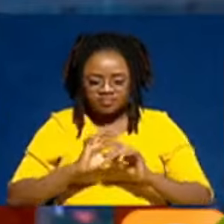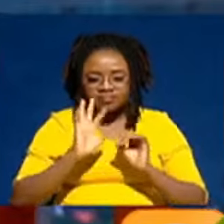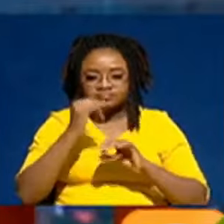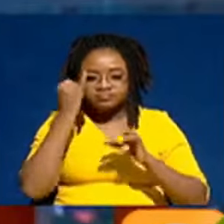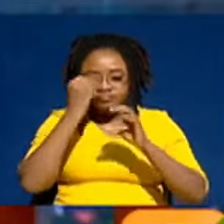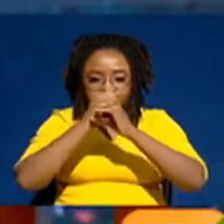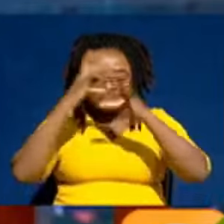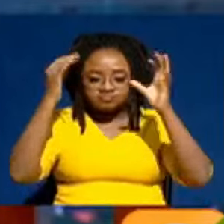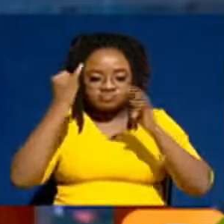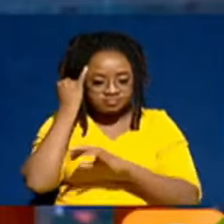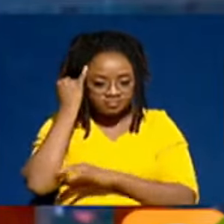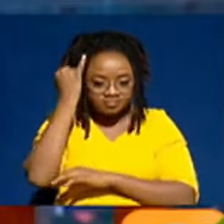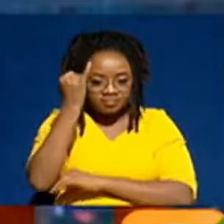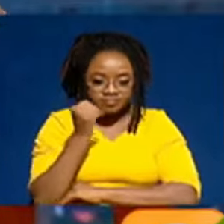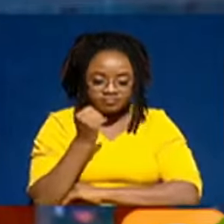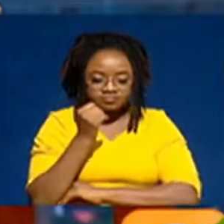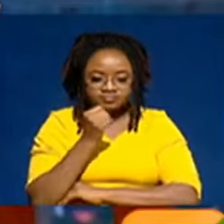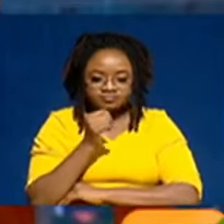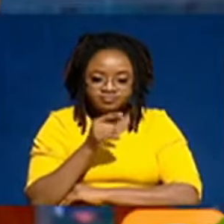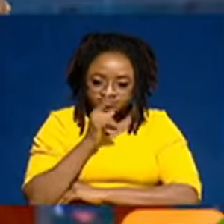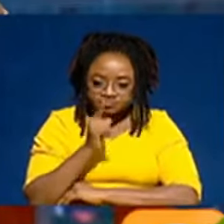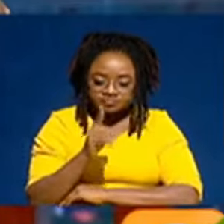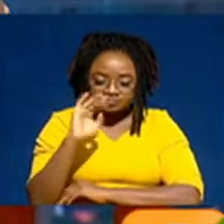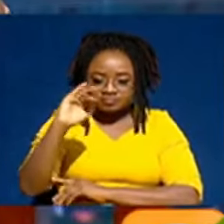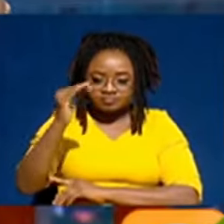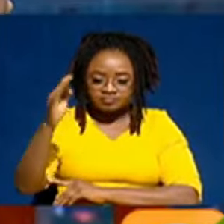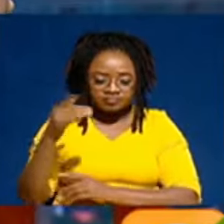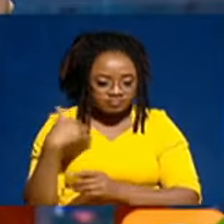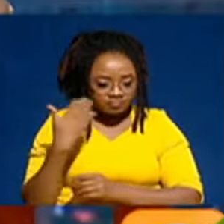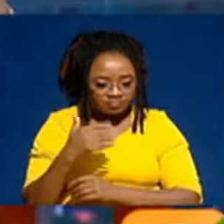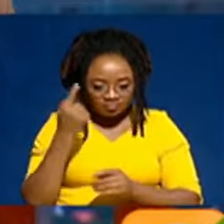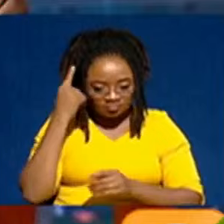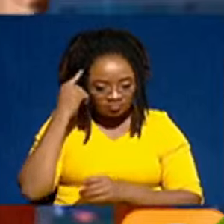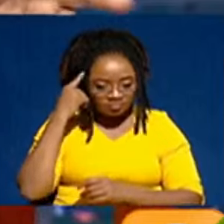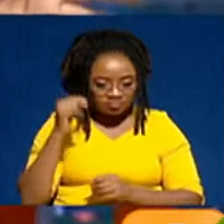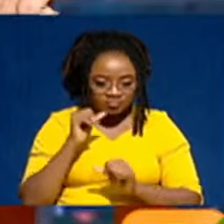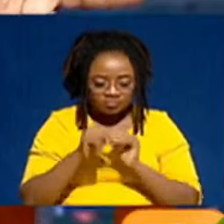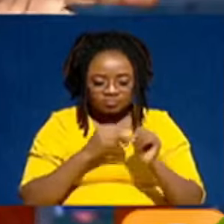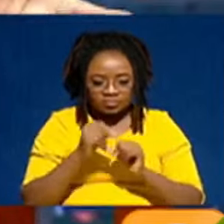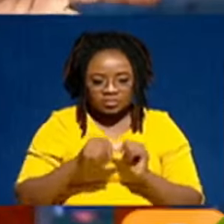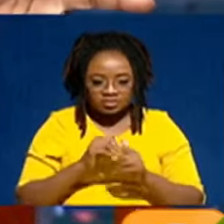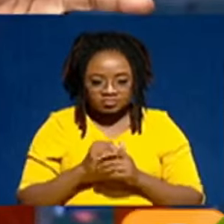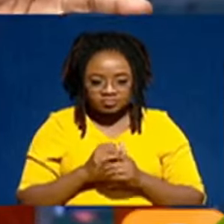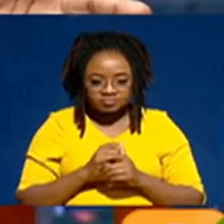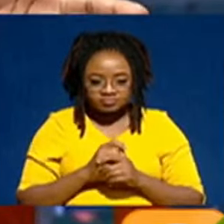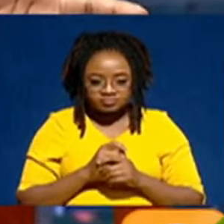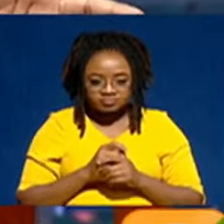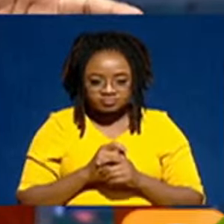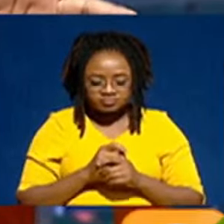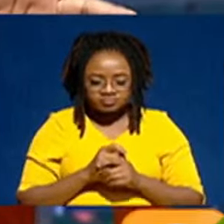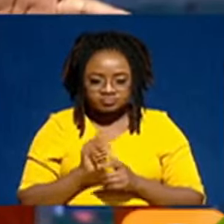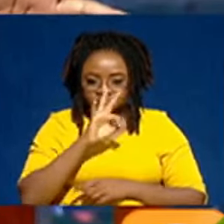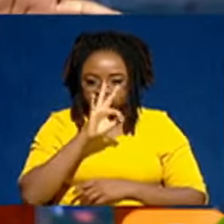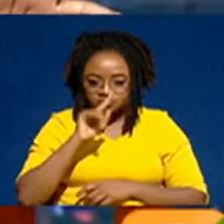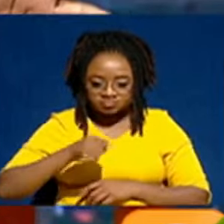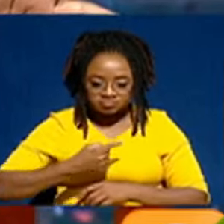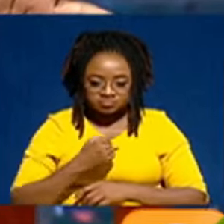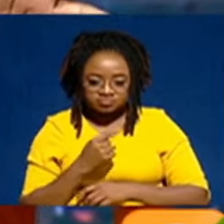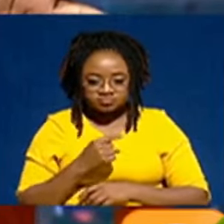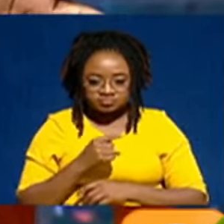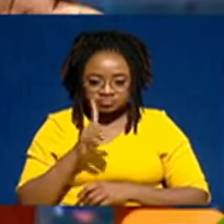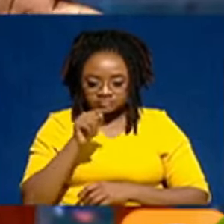Jeff, this city generates about, I think that is close to 3,000